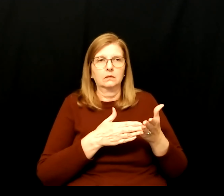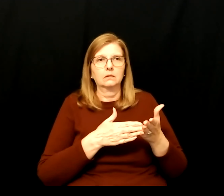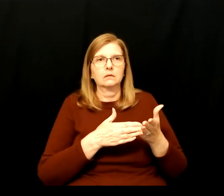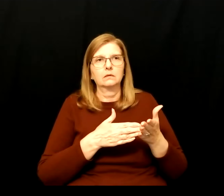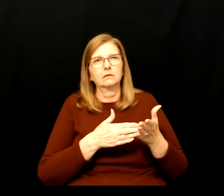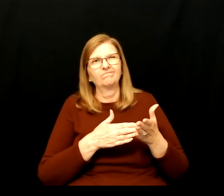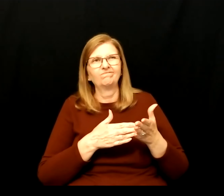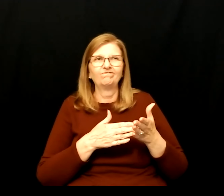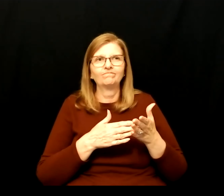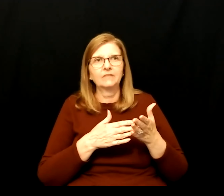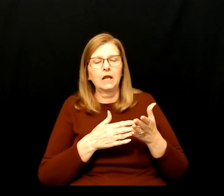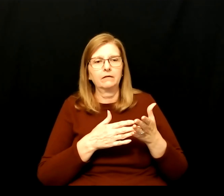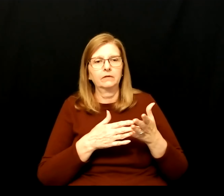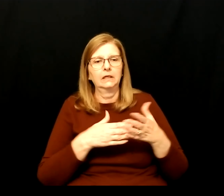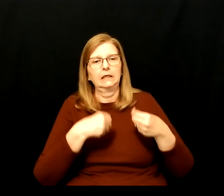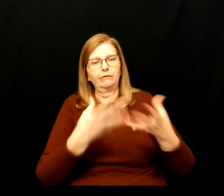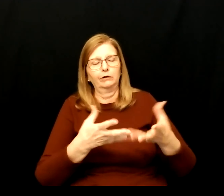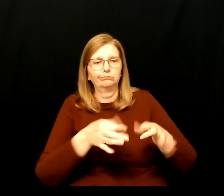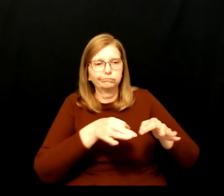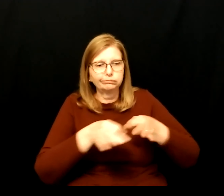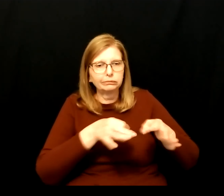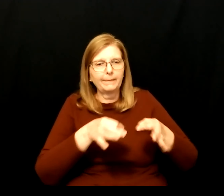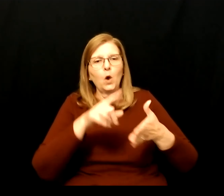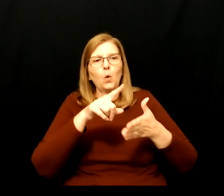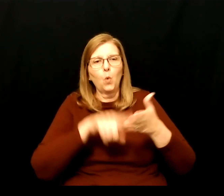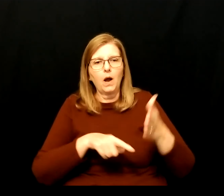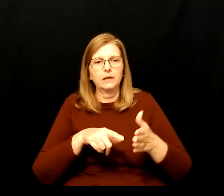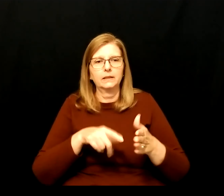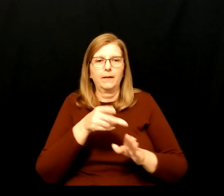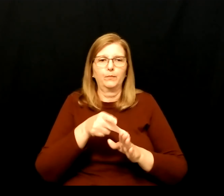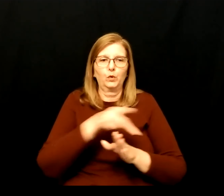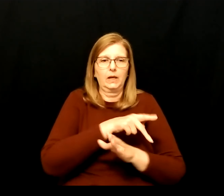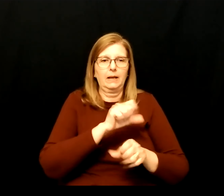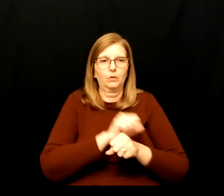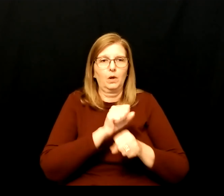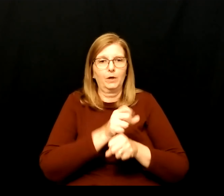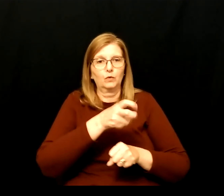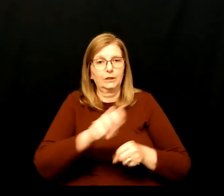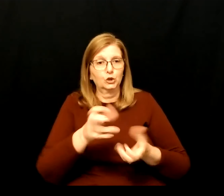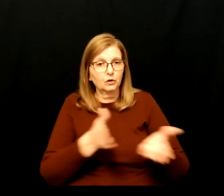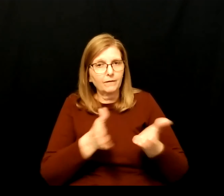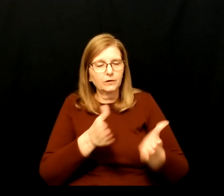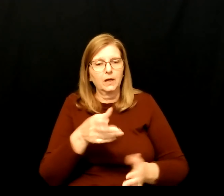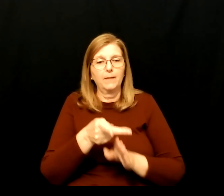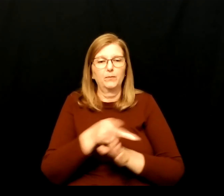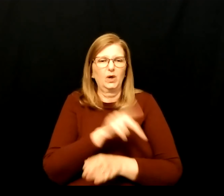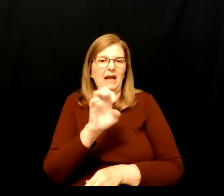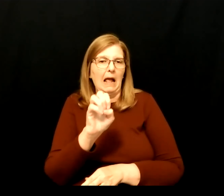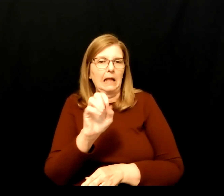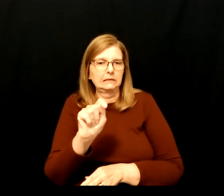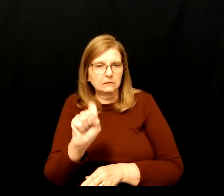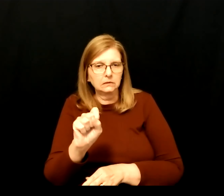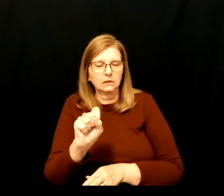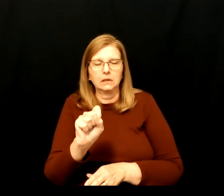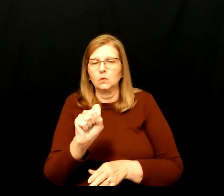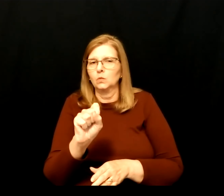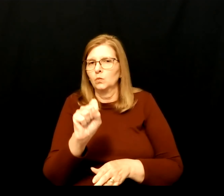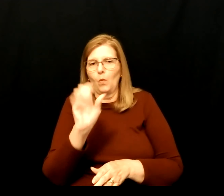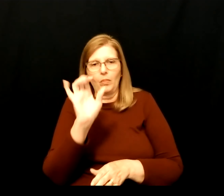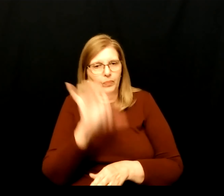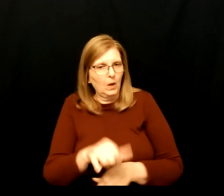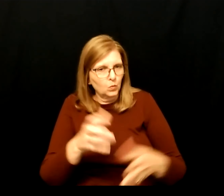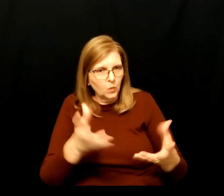of giving a rundown about what pre-employment transition services, or Pre-ETS, is and how